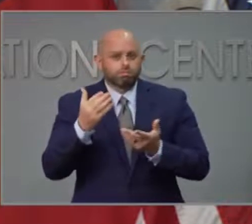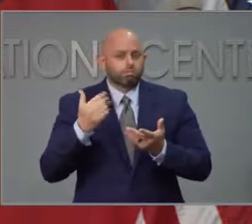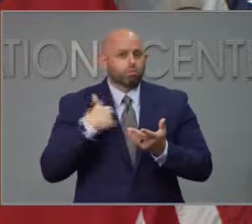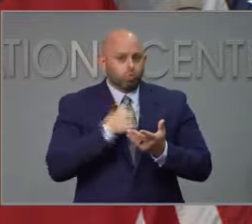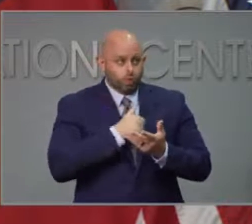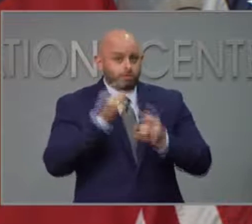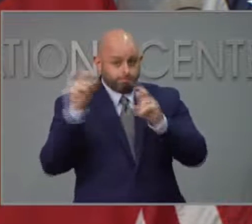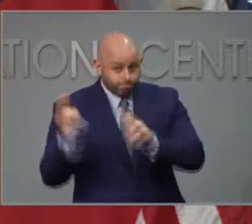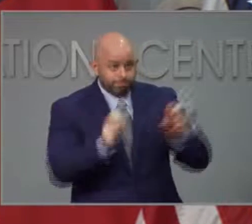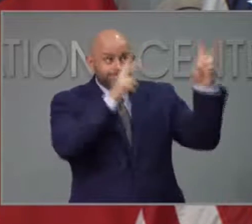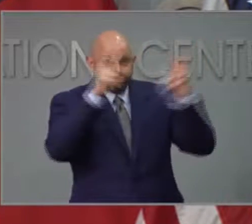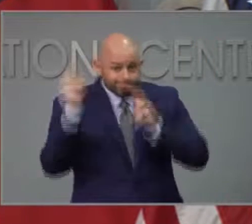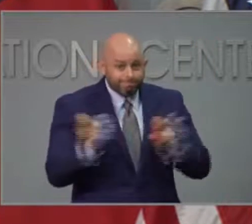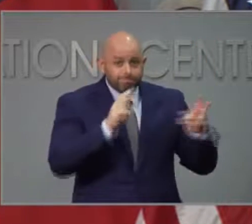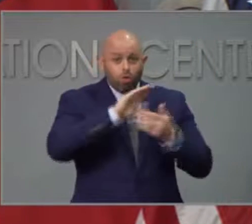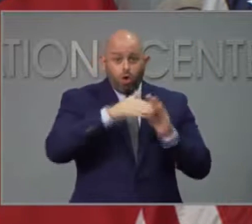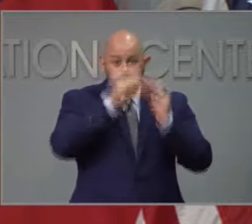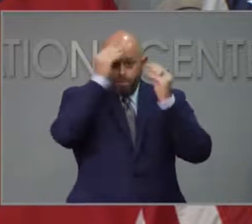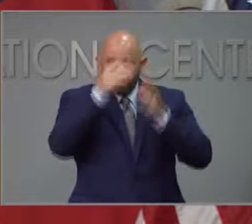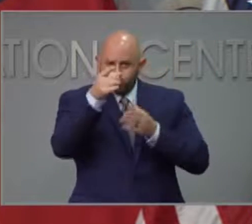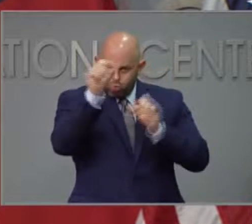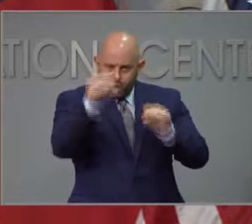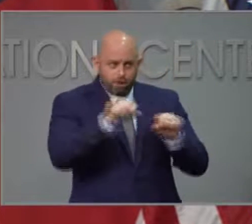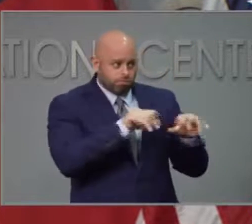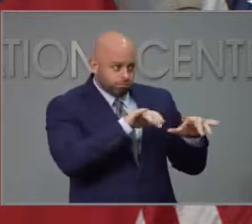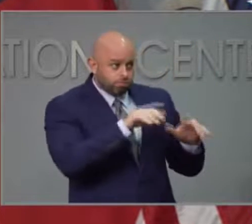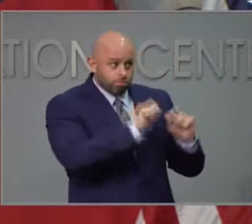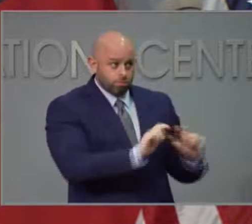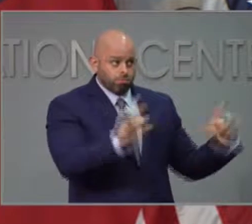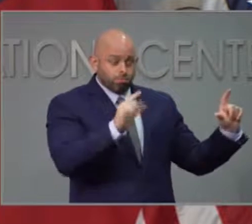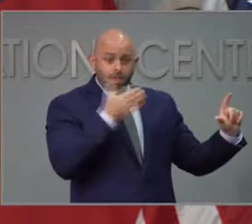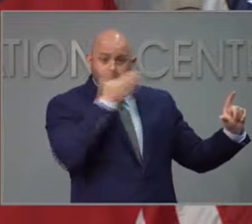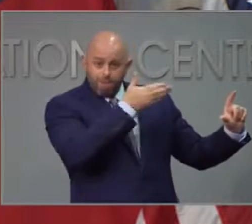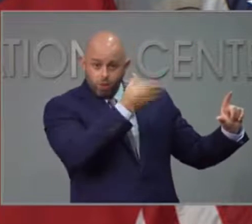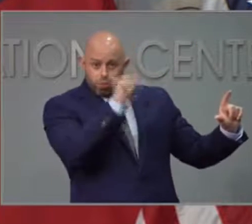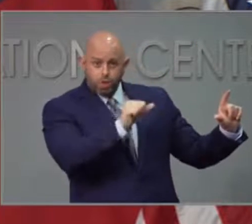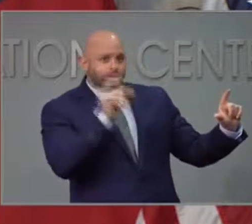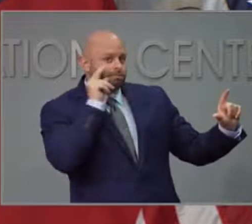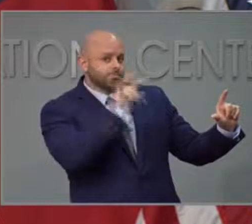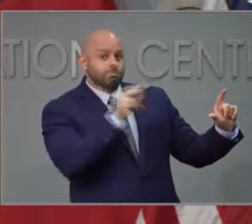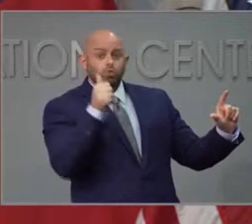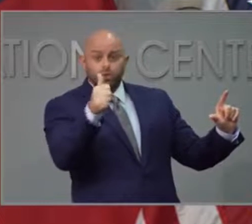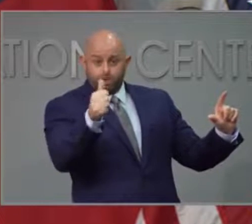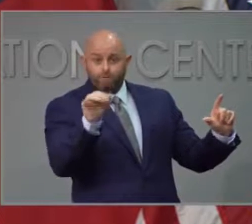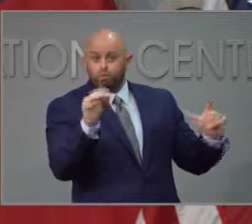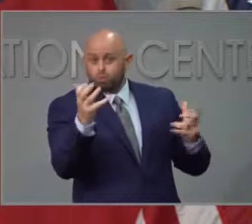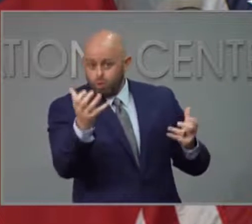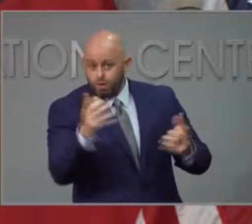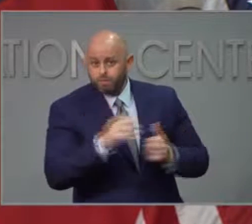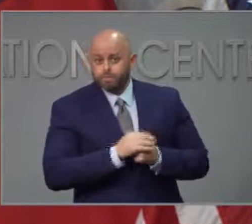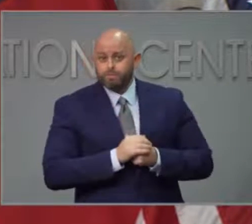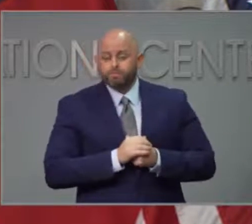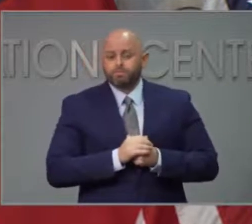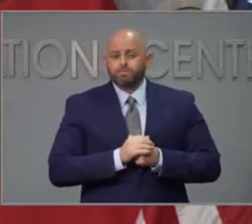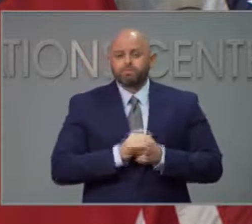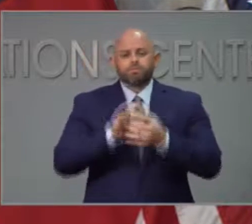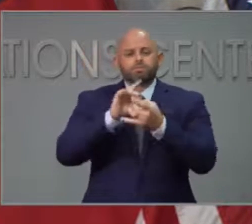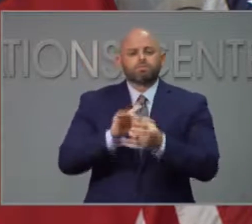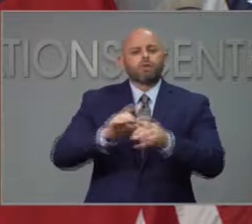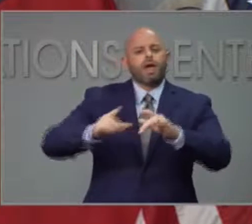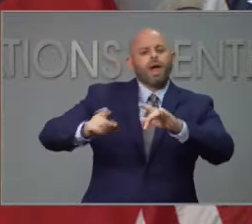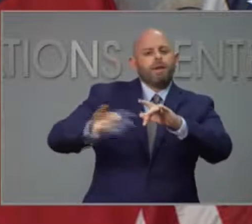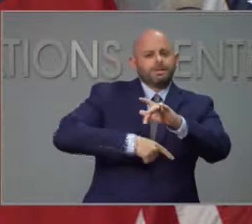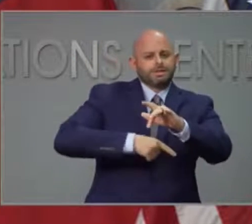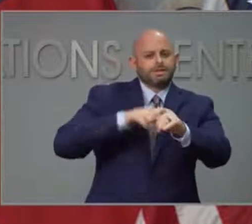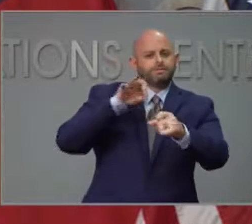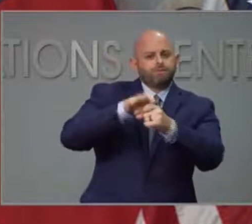provide more data easily accessible to the public. In terms of the outstanding absentee ballots, we